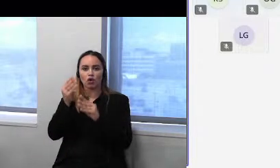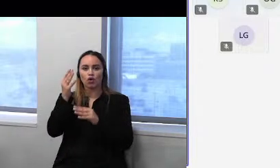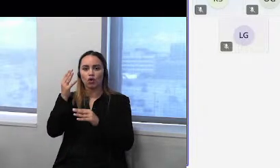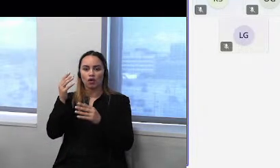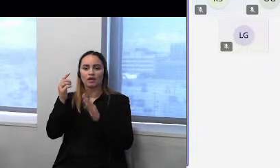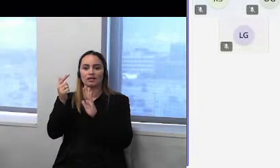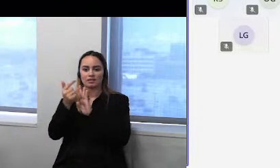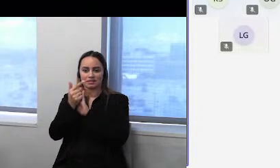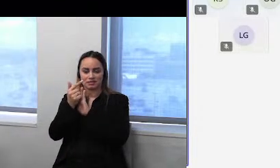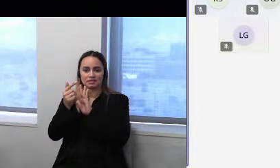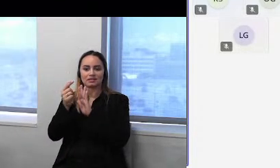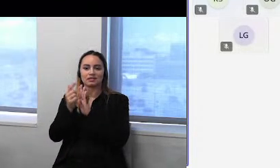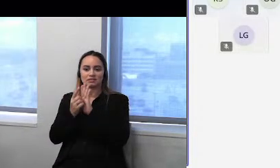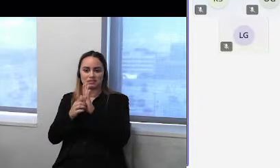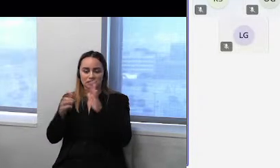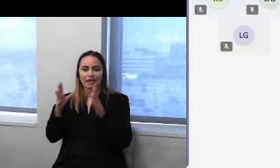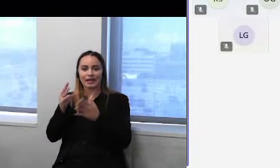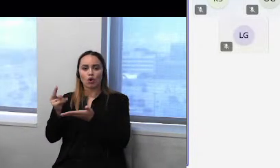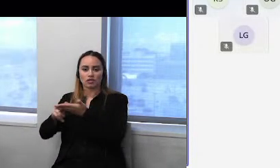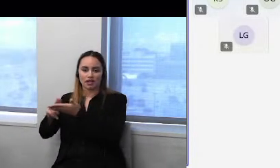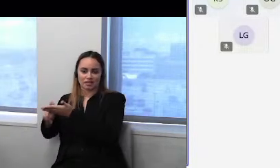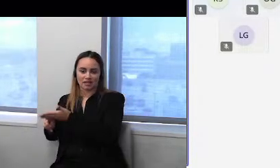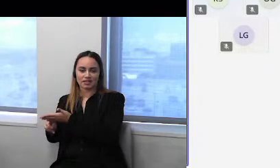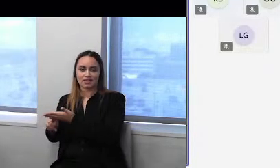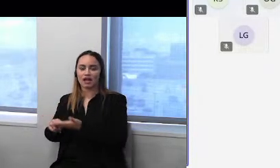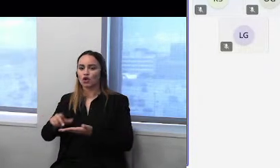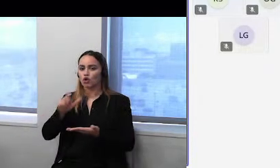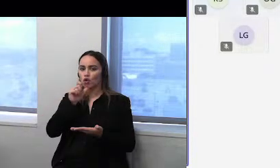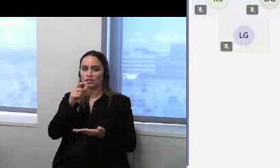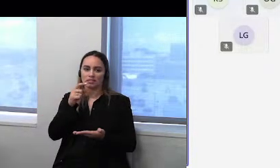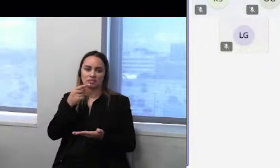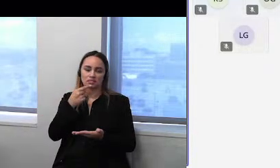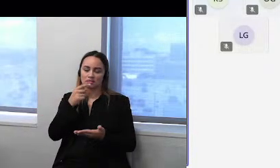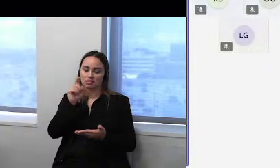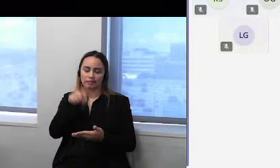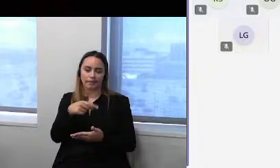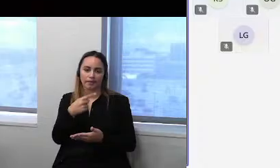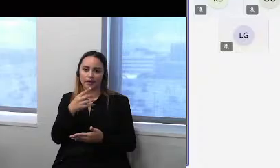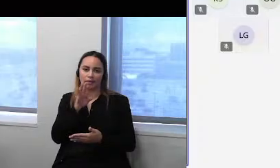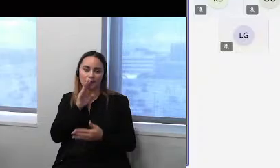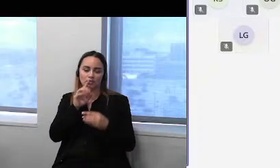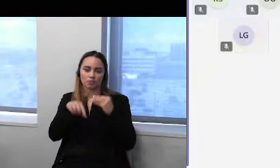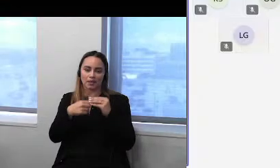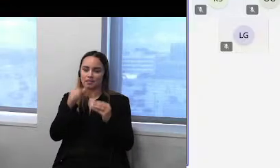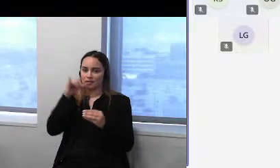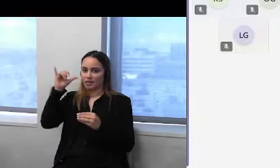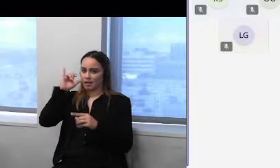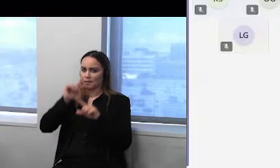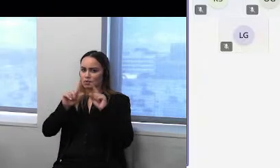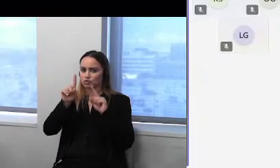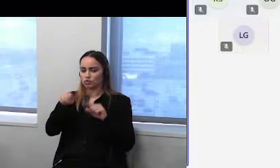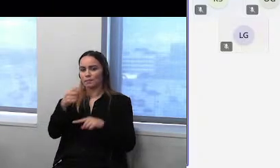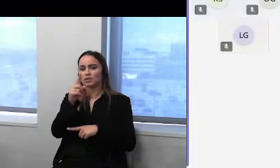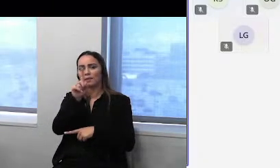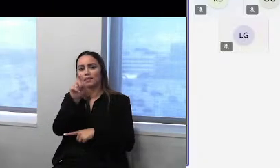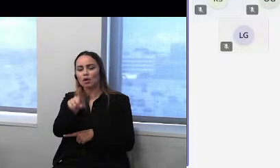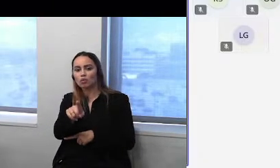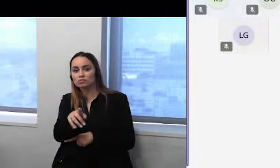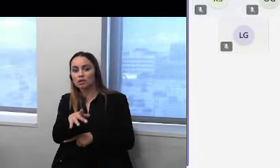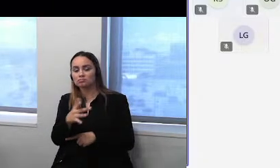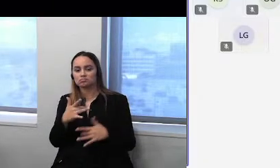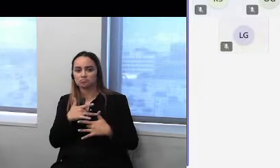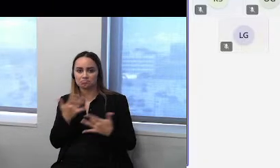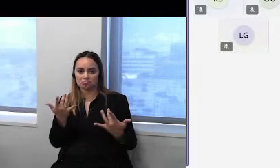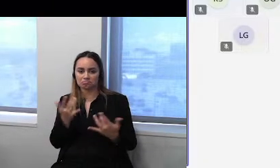our contractors. You don't have to go back over yesterday's conversation. That was excellent, but he was just asking the question about the status. Next question, please.